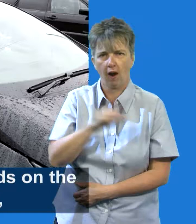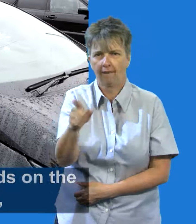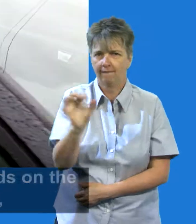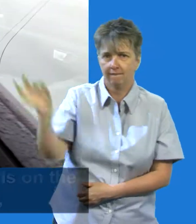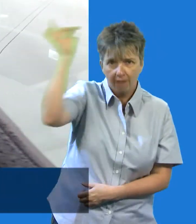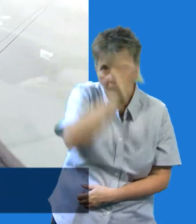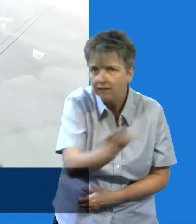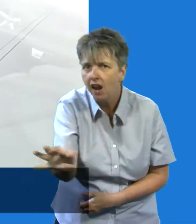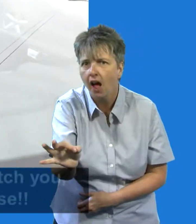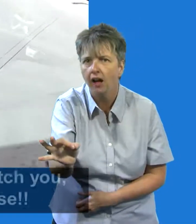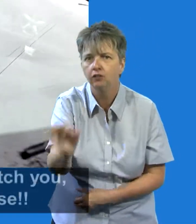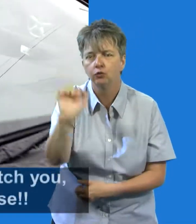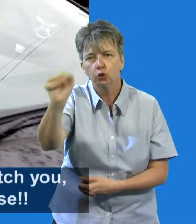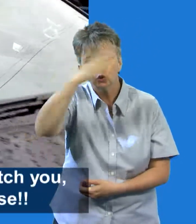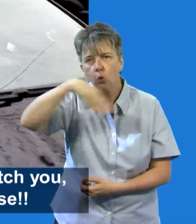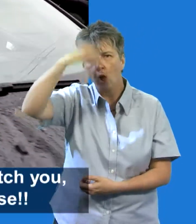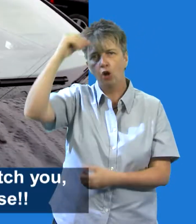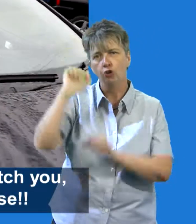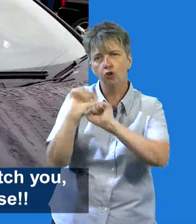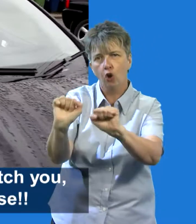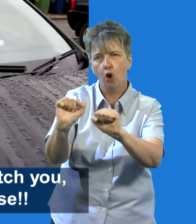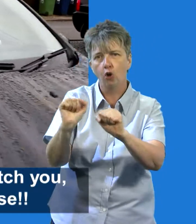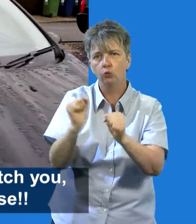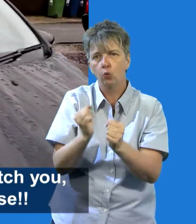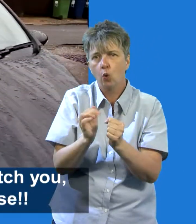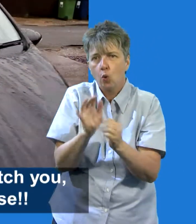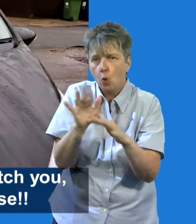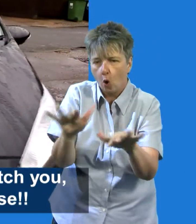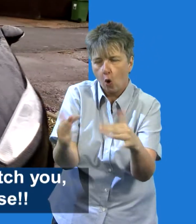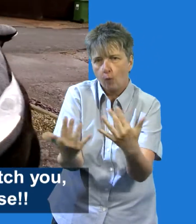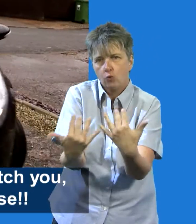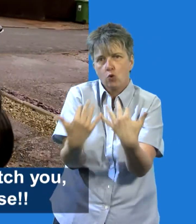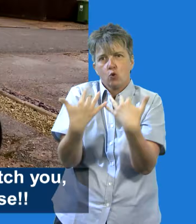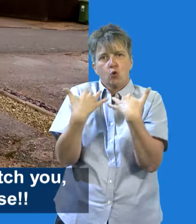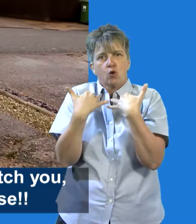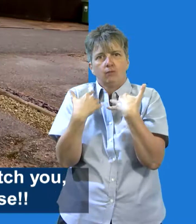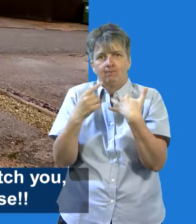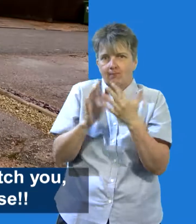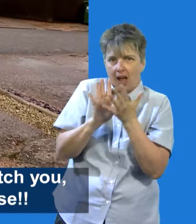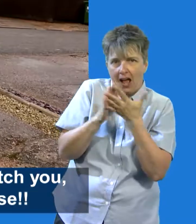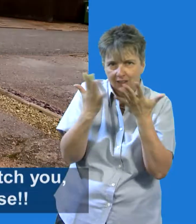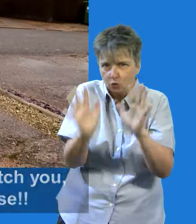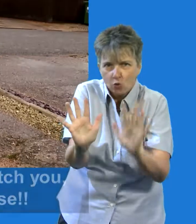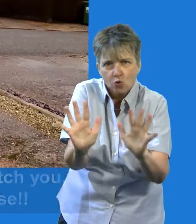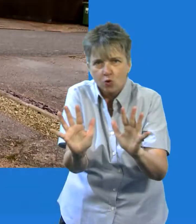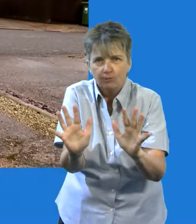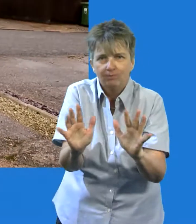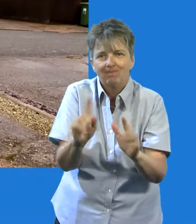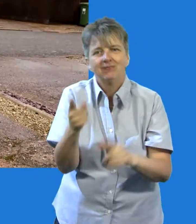said. And he said, nobody can ever catch you. It was an older man, of course, you know.